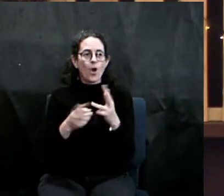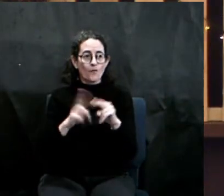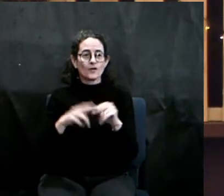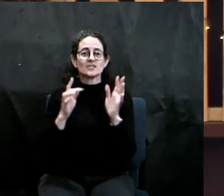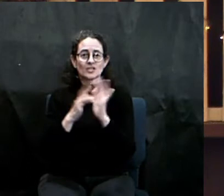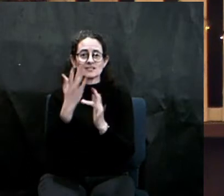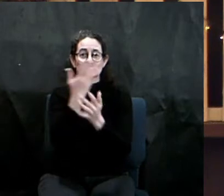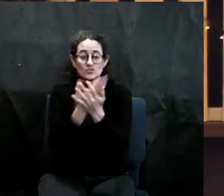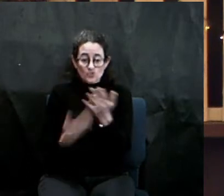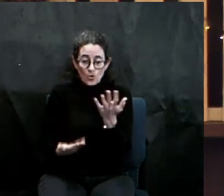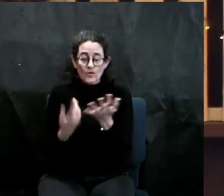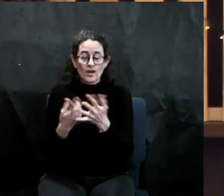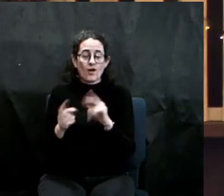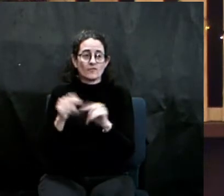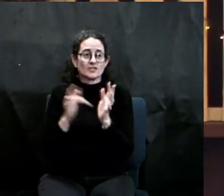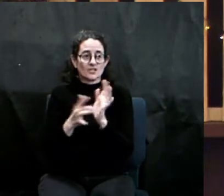Let me pray.